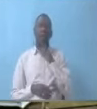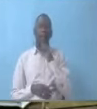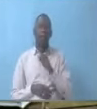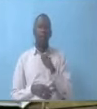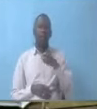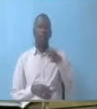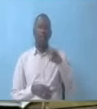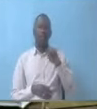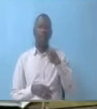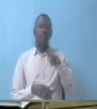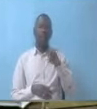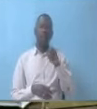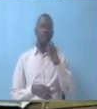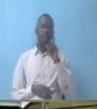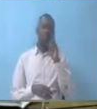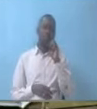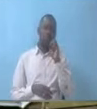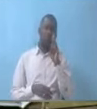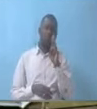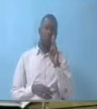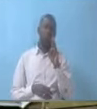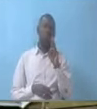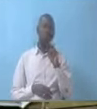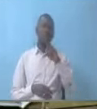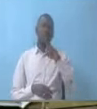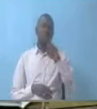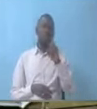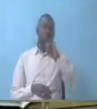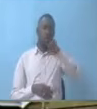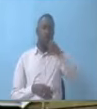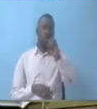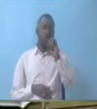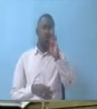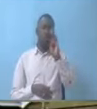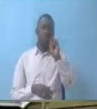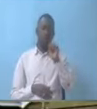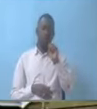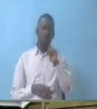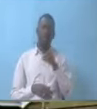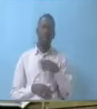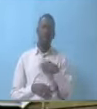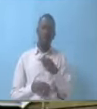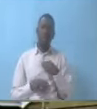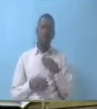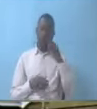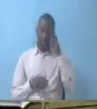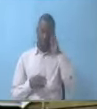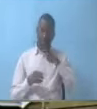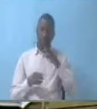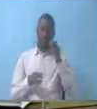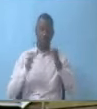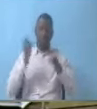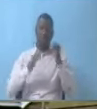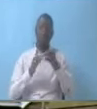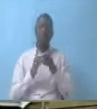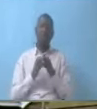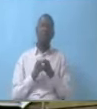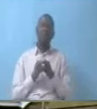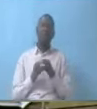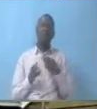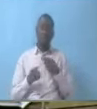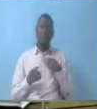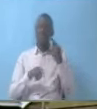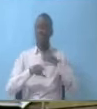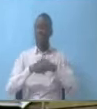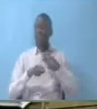Appeal. The Court of Appeal allowed his appeal, and we appealed to the Privy Council. I prosecuted that case before the Judicial